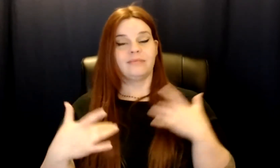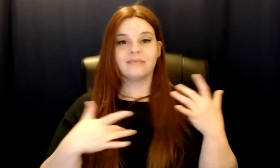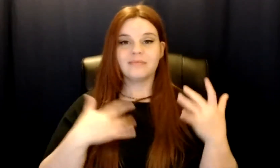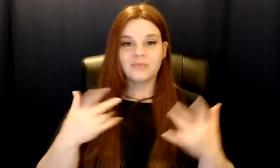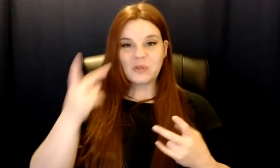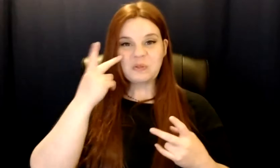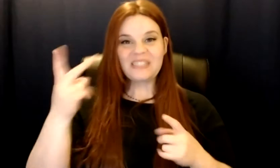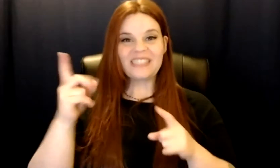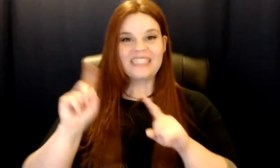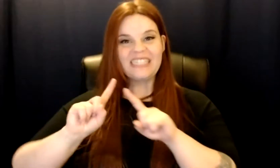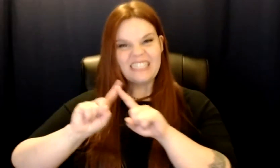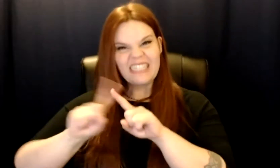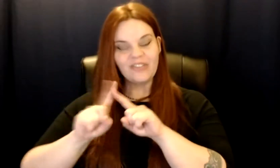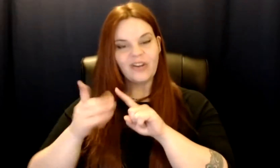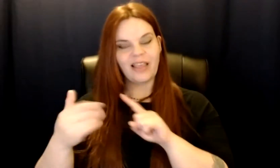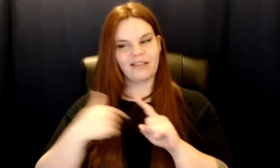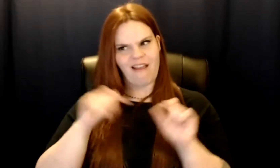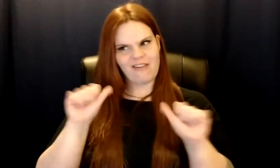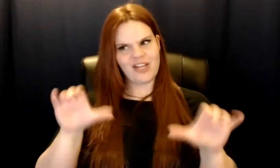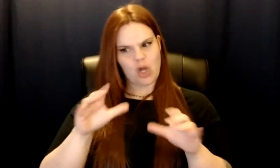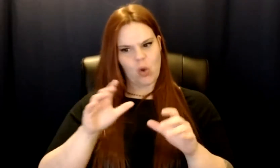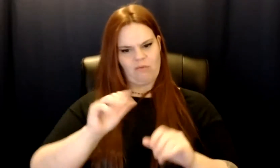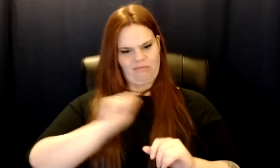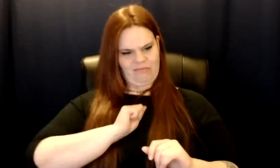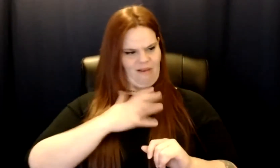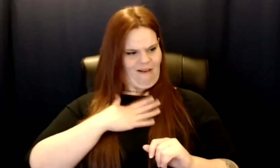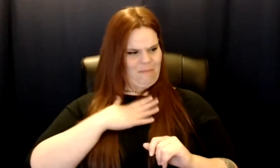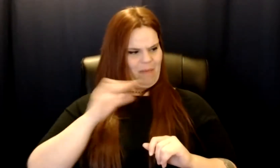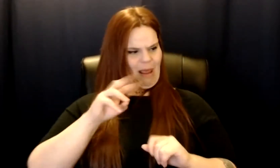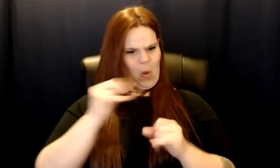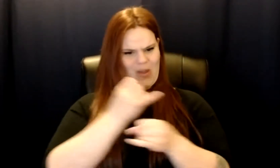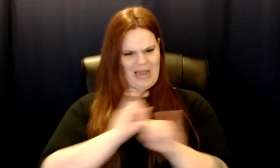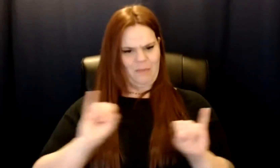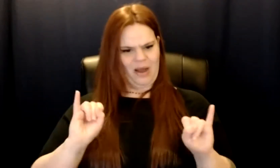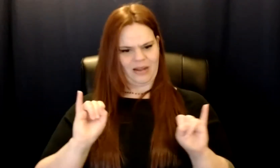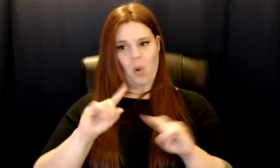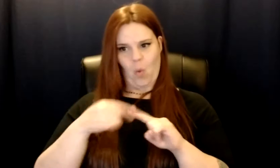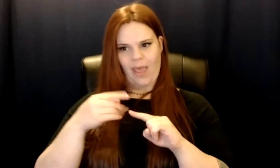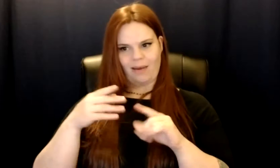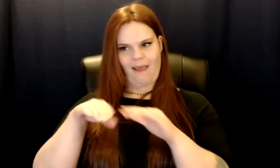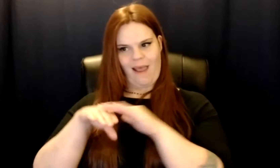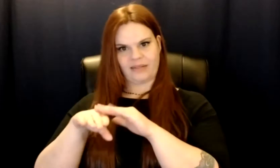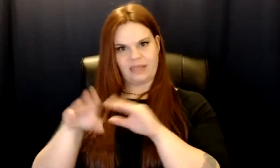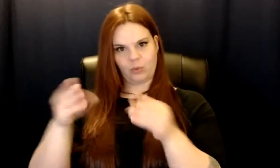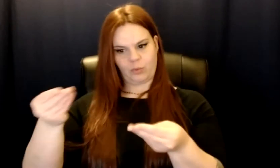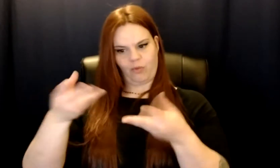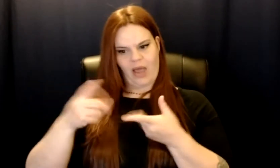that I could do independently when access was provided. Even just the basic things